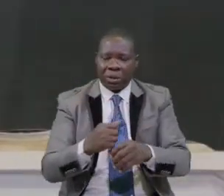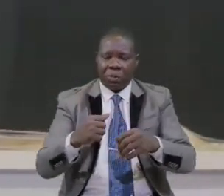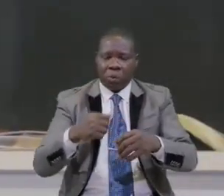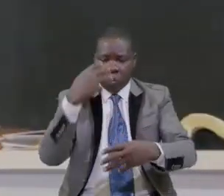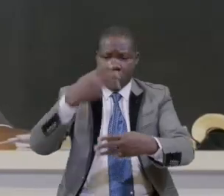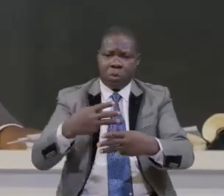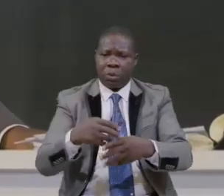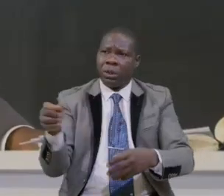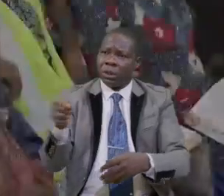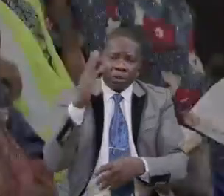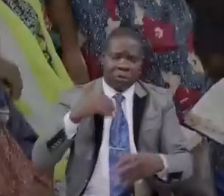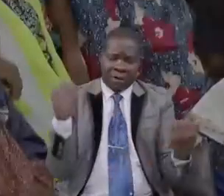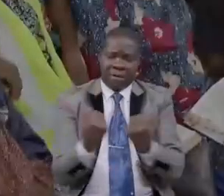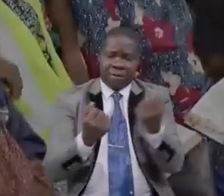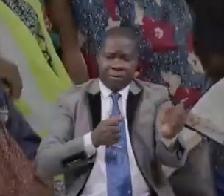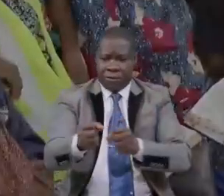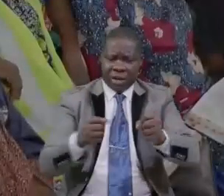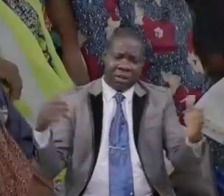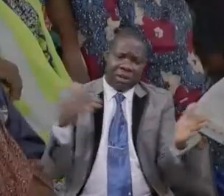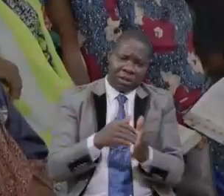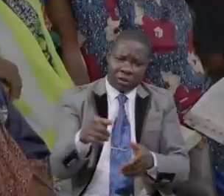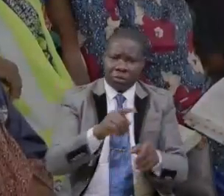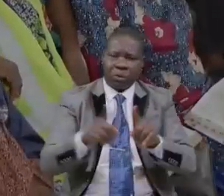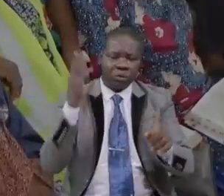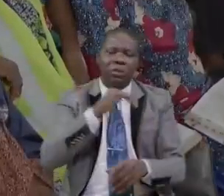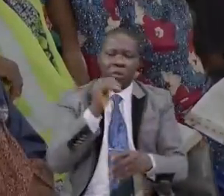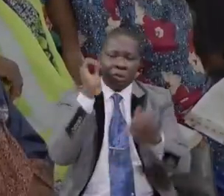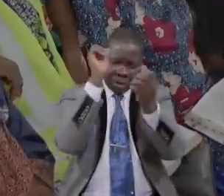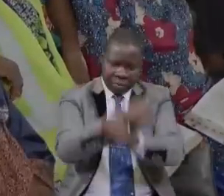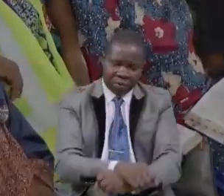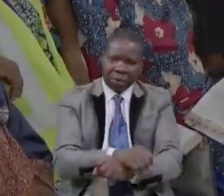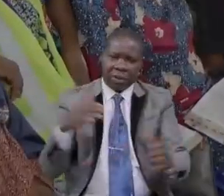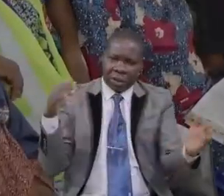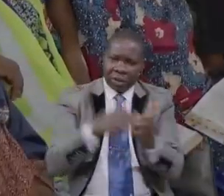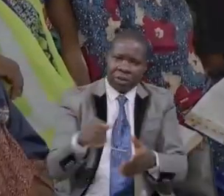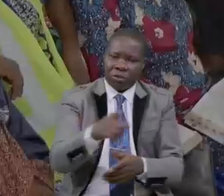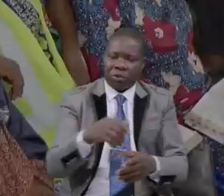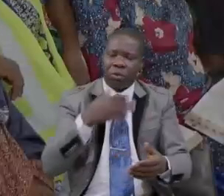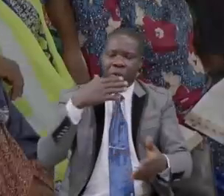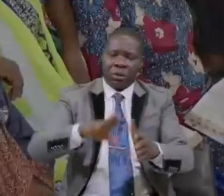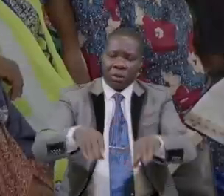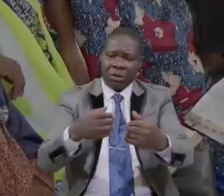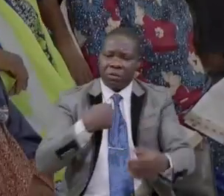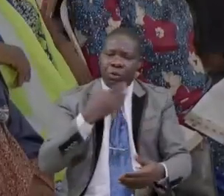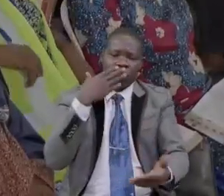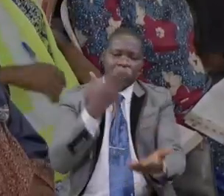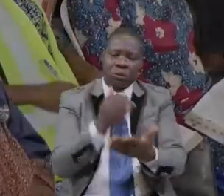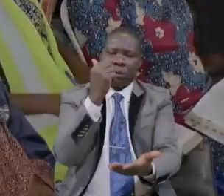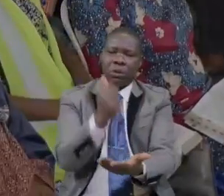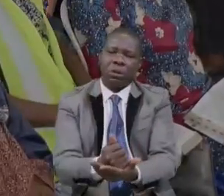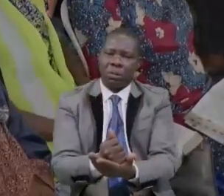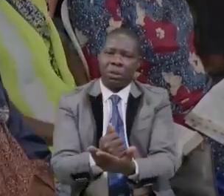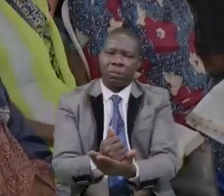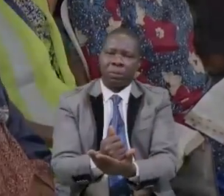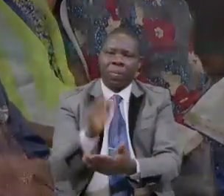prevail against you. Give me a good amen. And by the grace of God, all